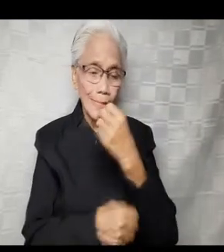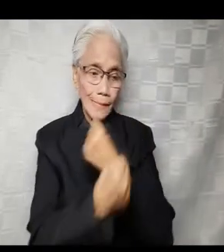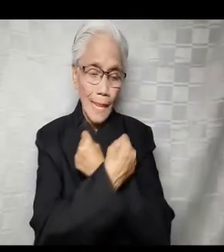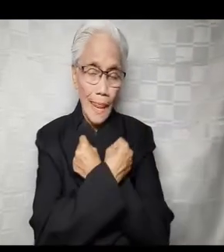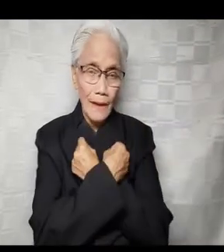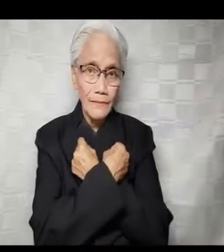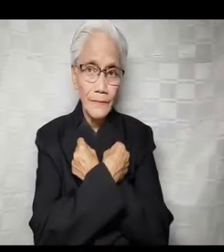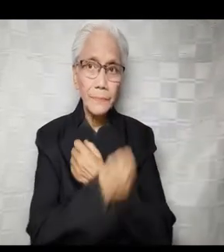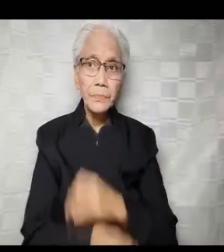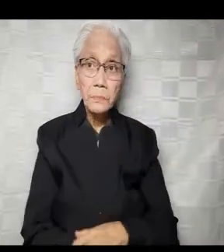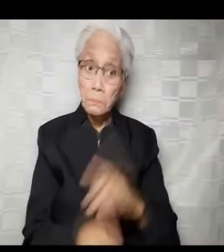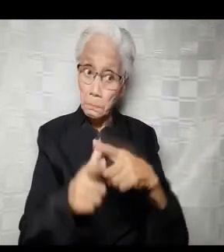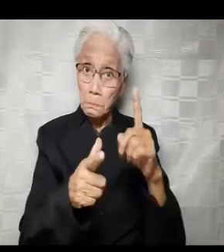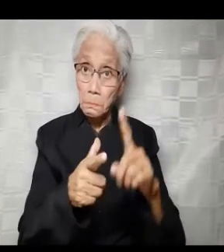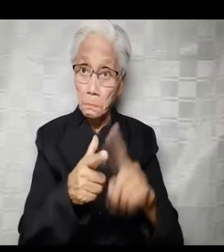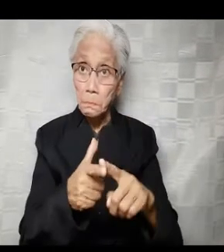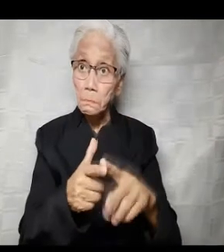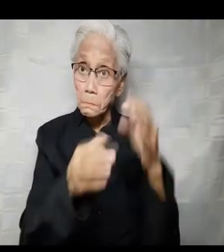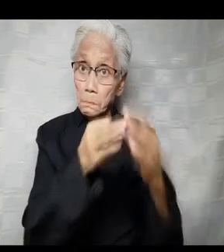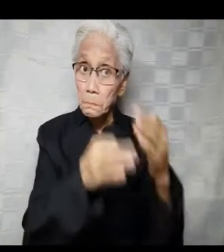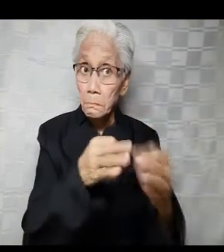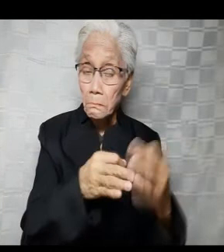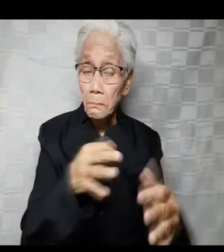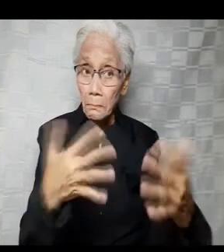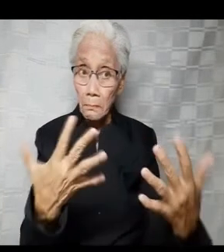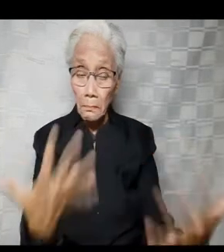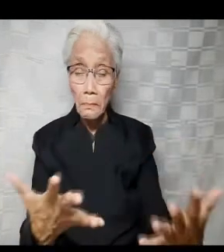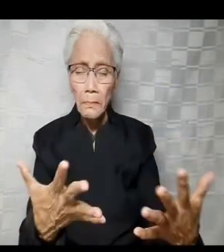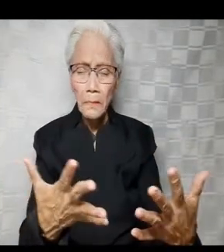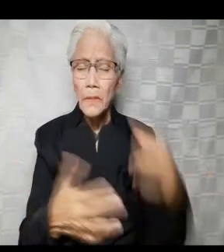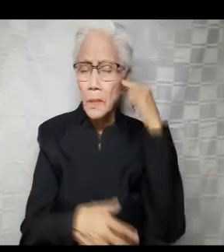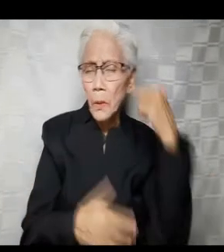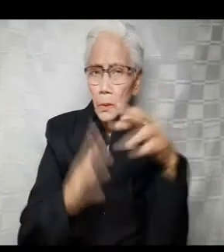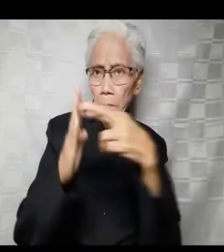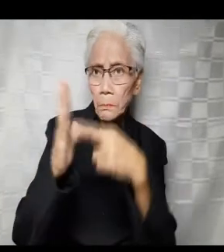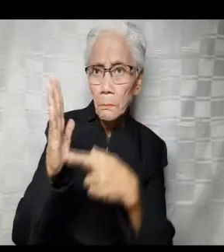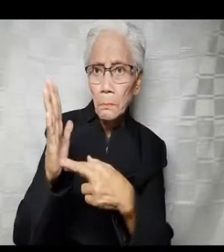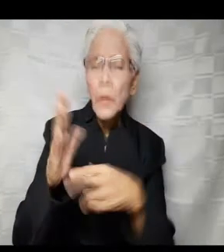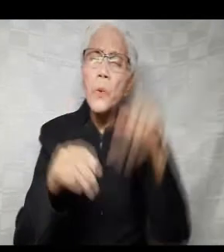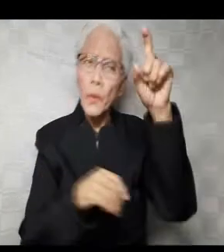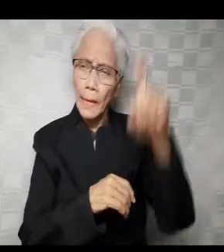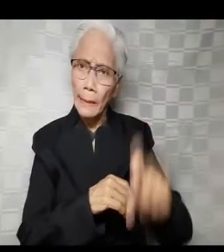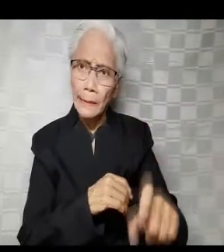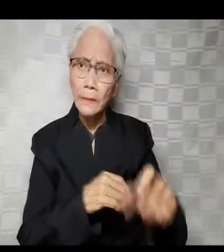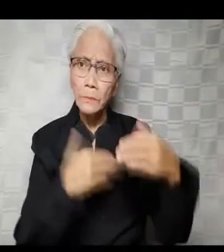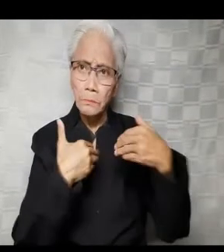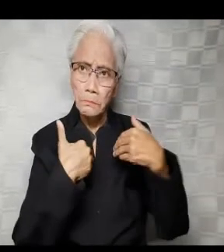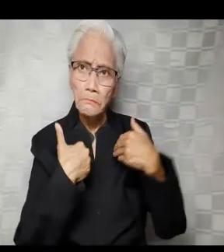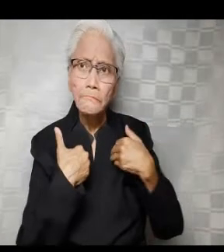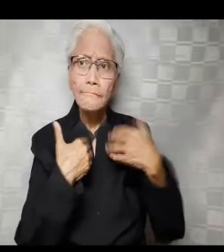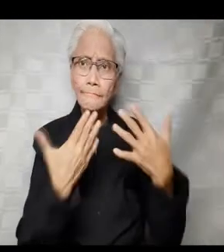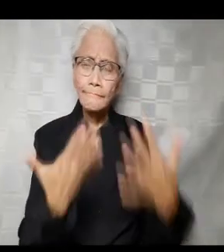God, who is love. And finally, to cap our golden rule prescription, we